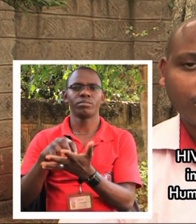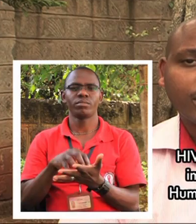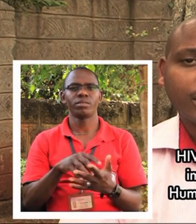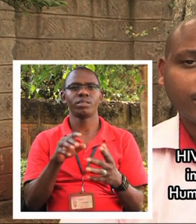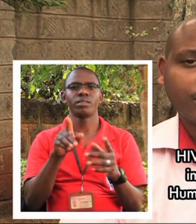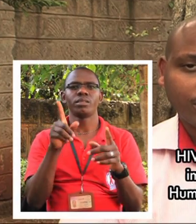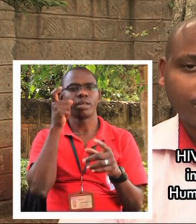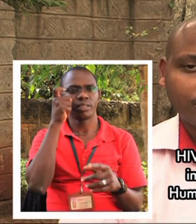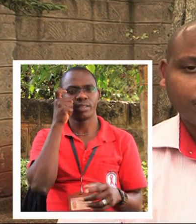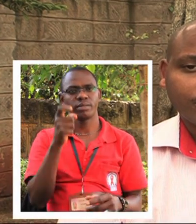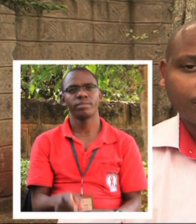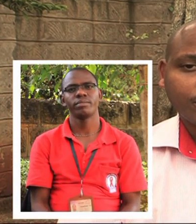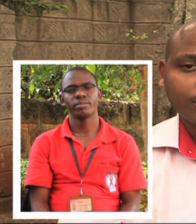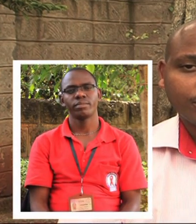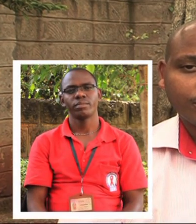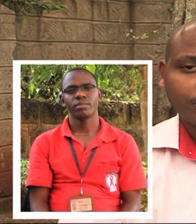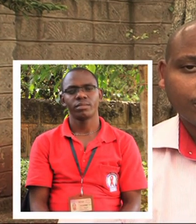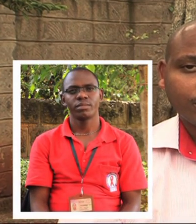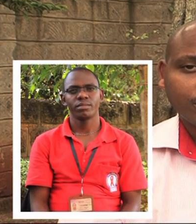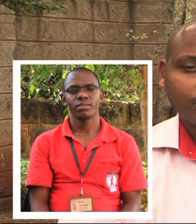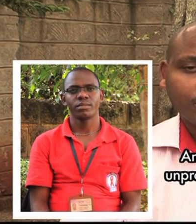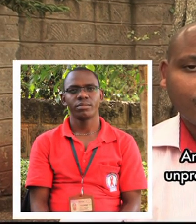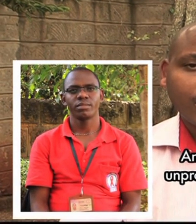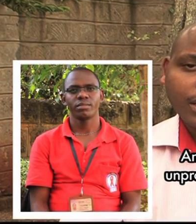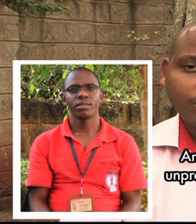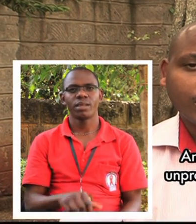that's called AIDS. Who gets HIV?